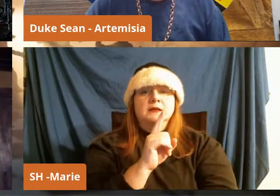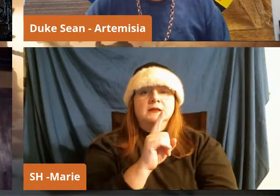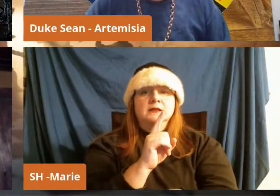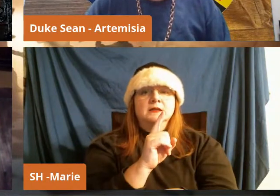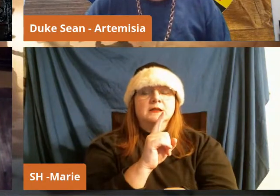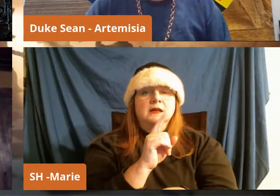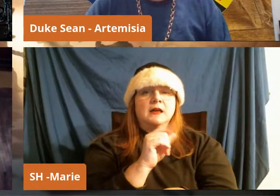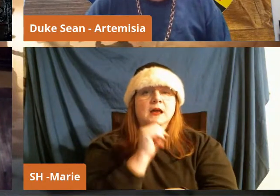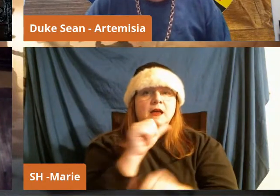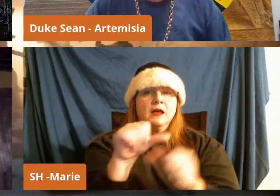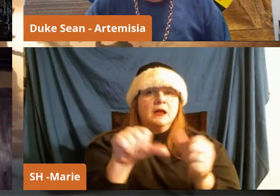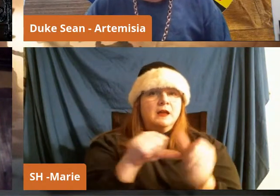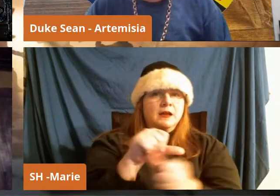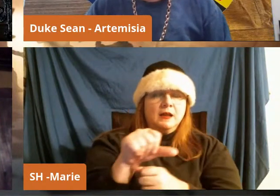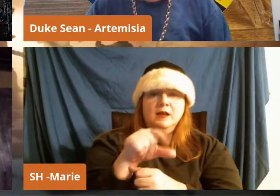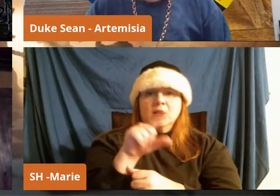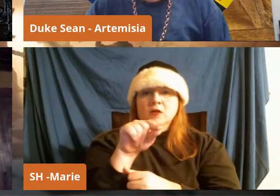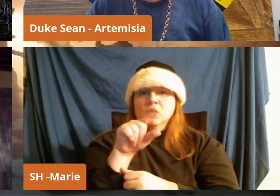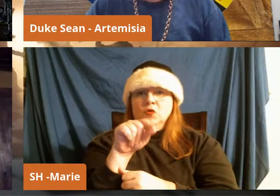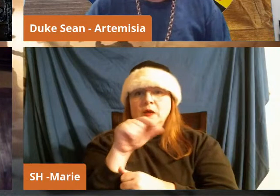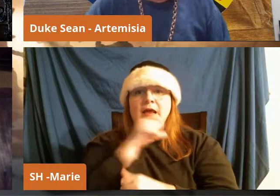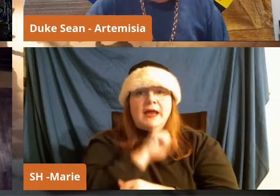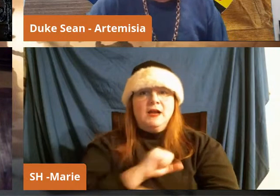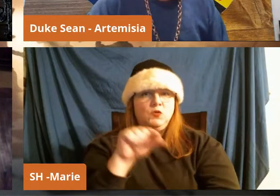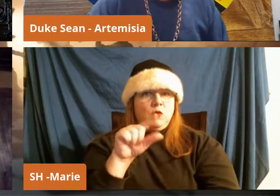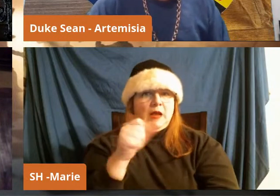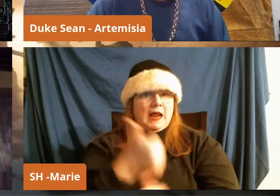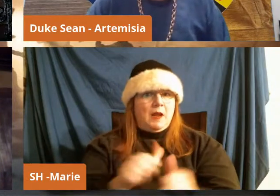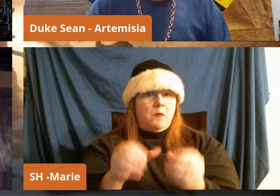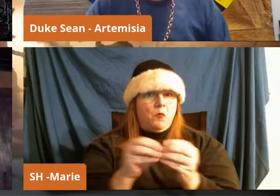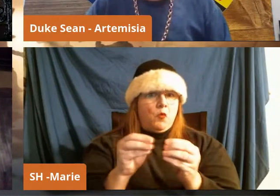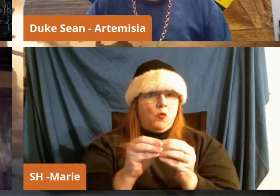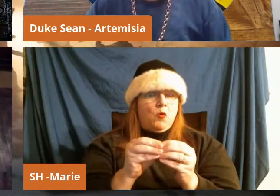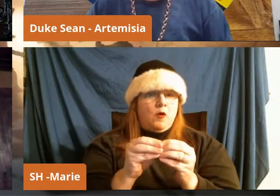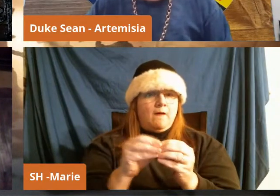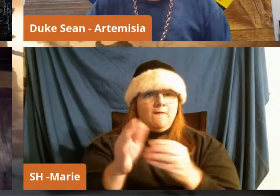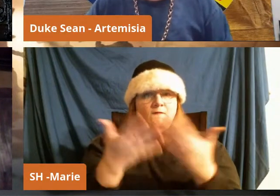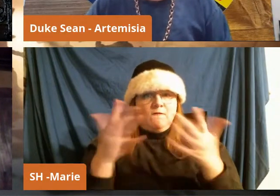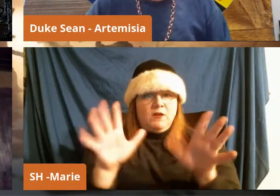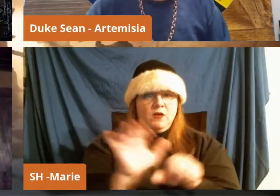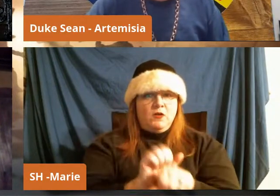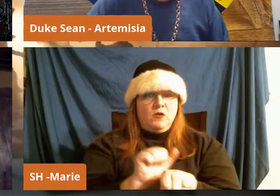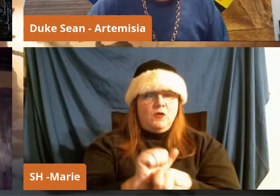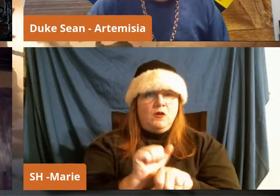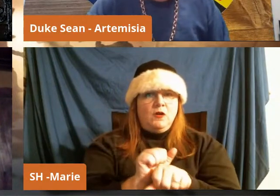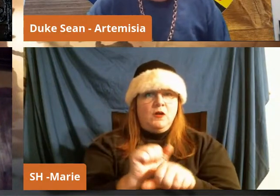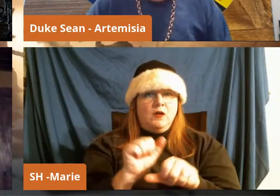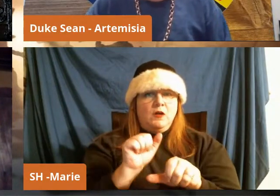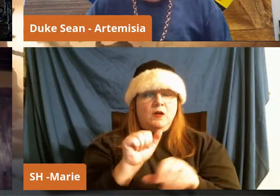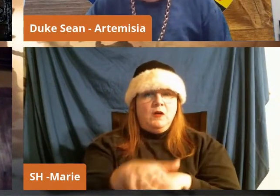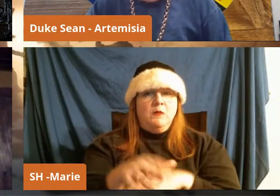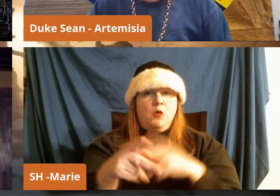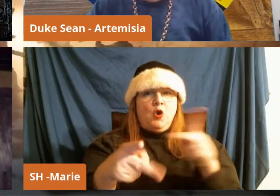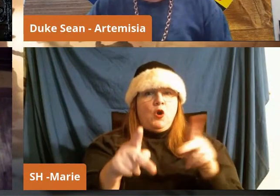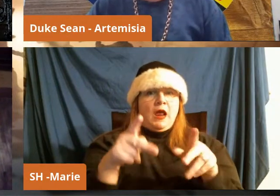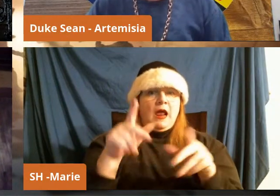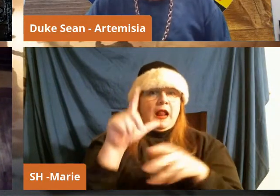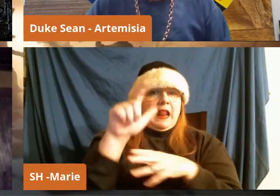lot of us aren't in our 20s anymore. And so, you know, finishing up an event and then going to a post-tribal